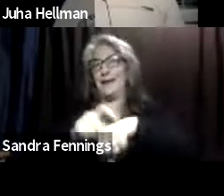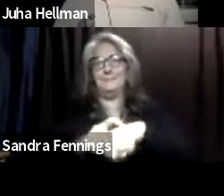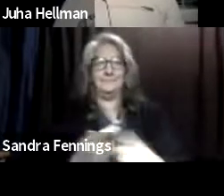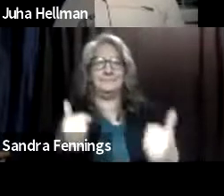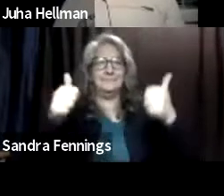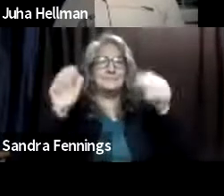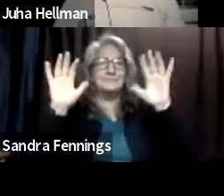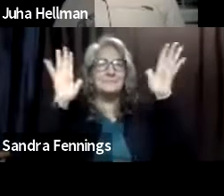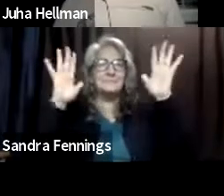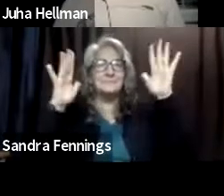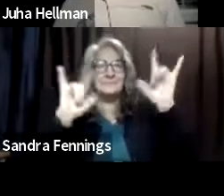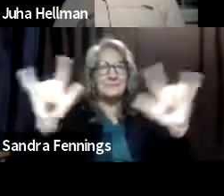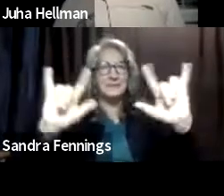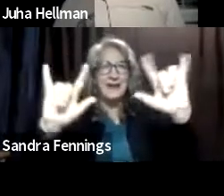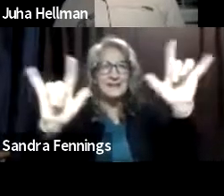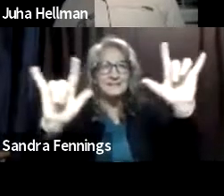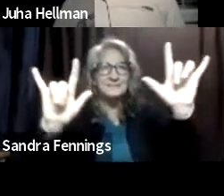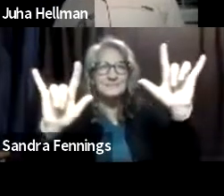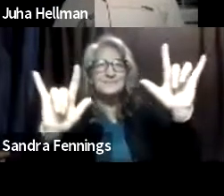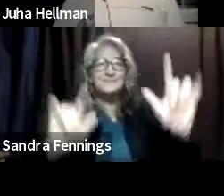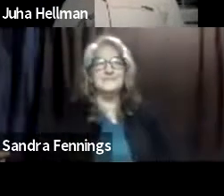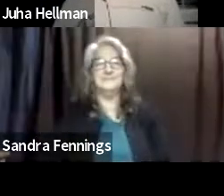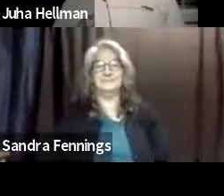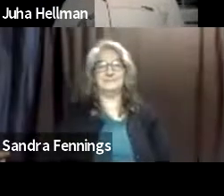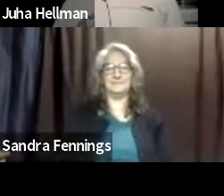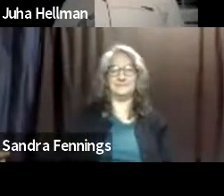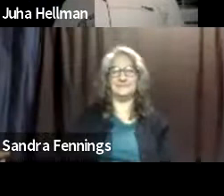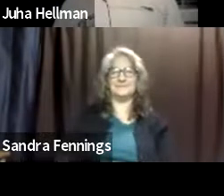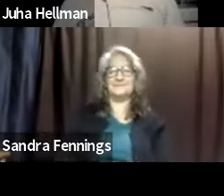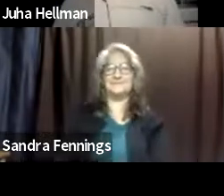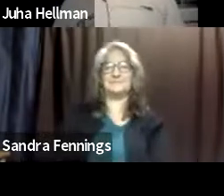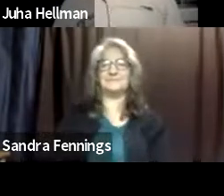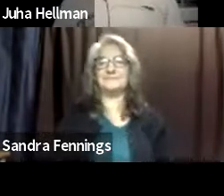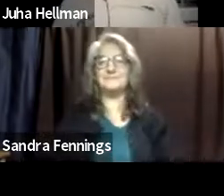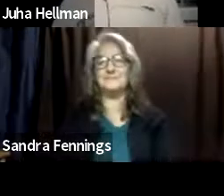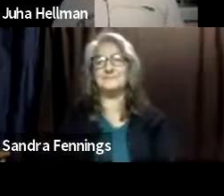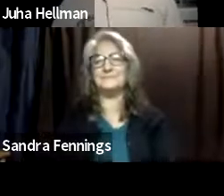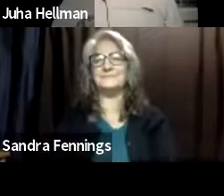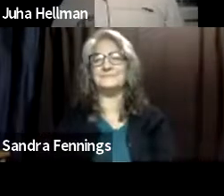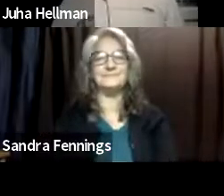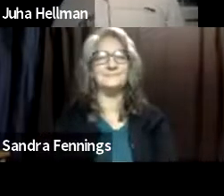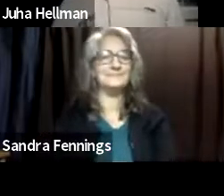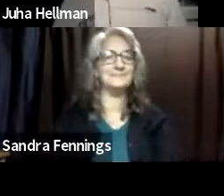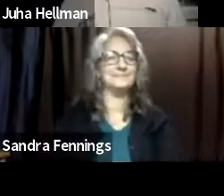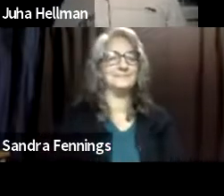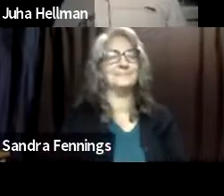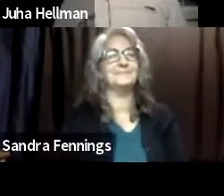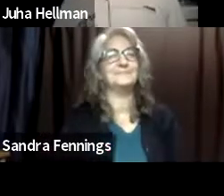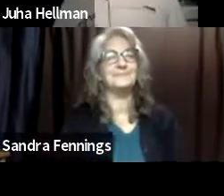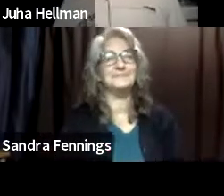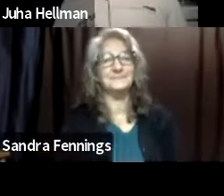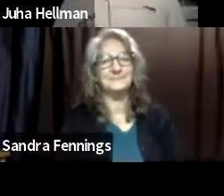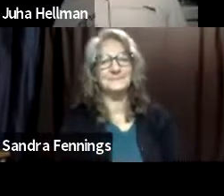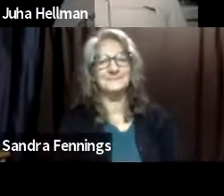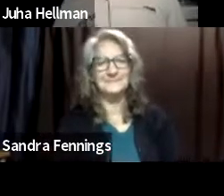limited time. So thank you for your time, especially. Thank you very much, Sandra Singh. I love you. Thank you, Sandra. Love you too.